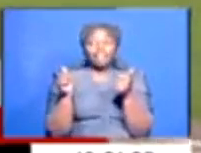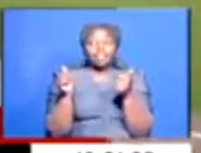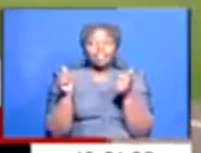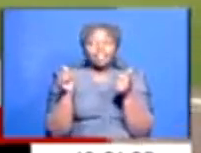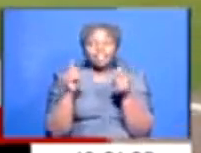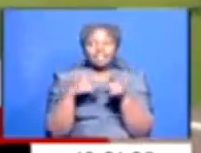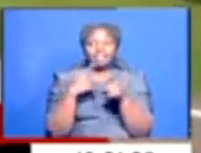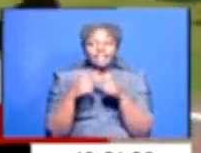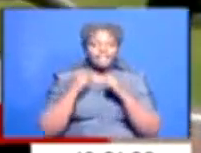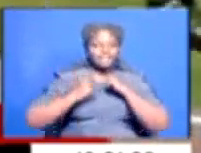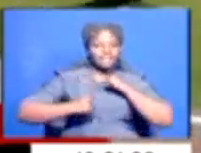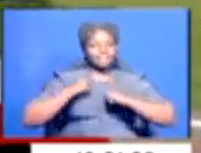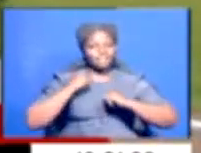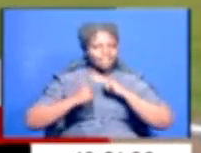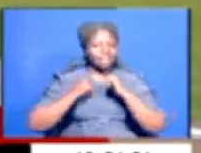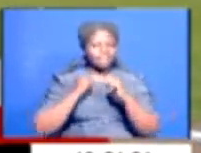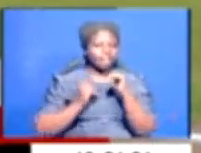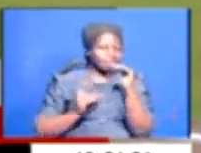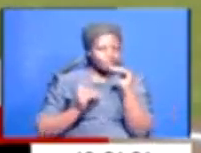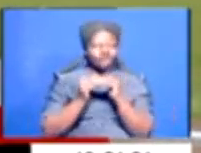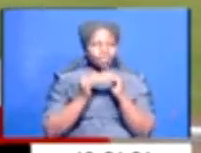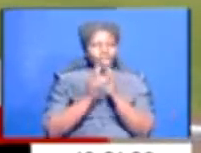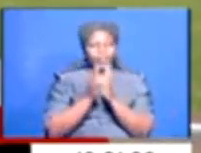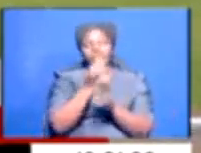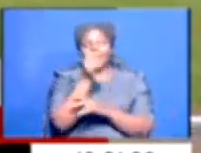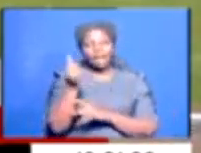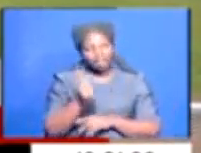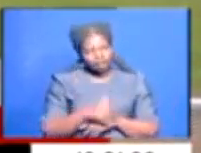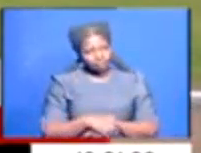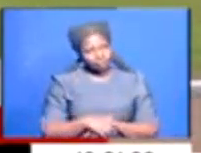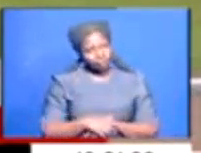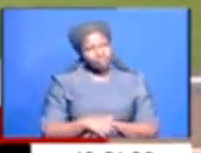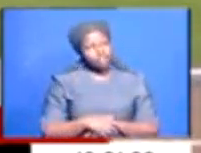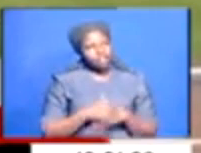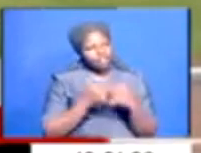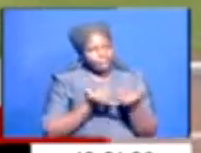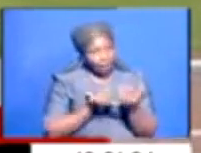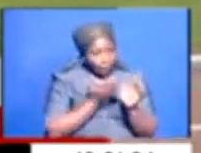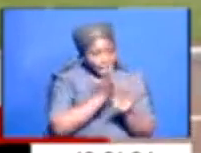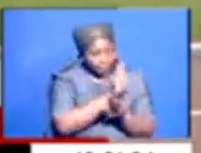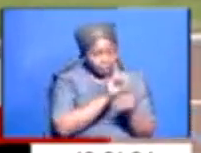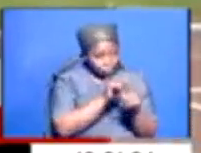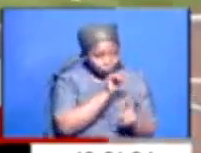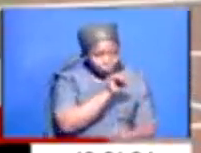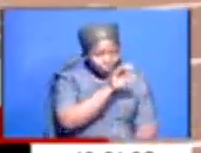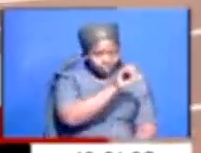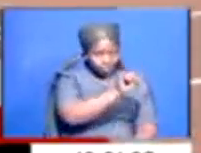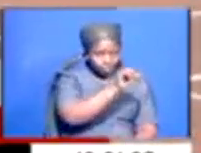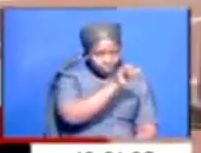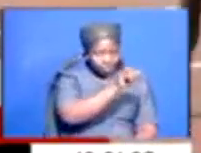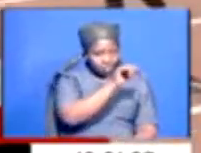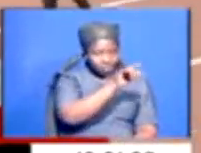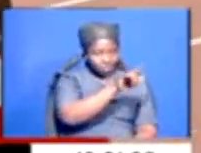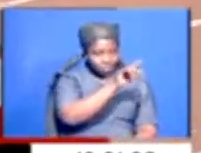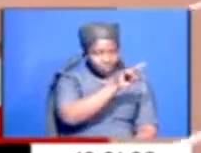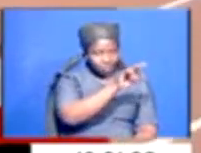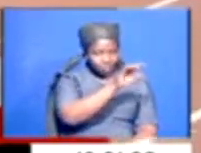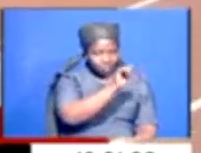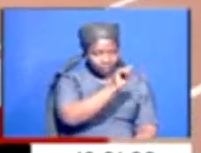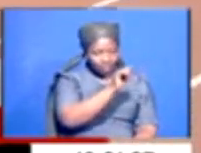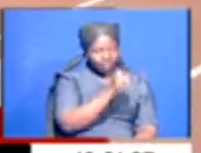others. Yeah. And let me come to you, Sylvia, here. And